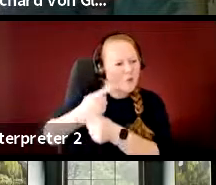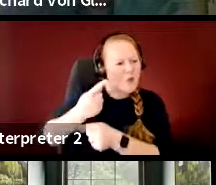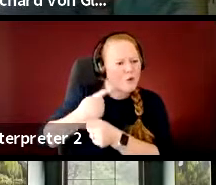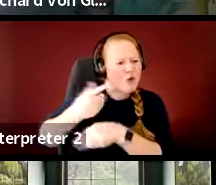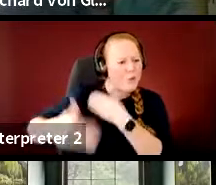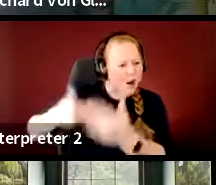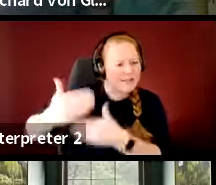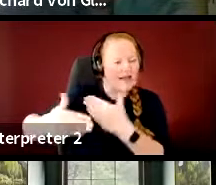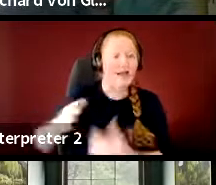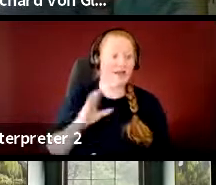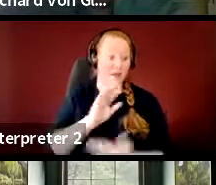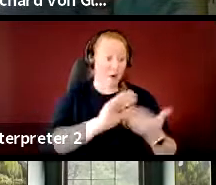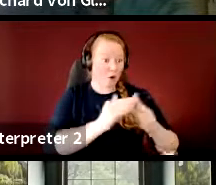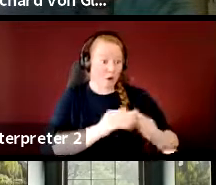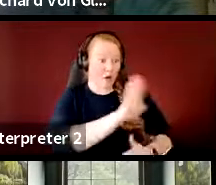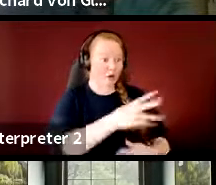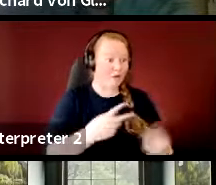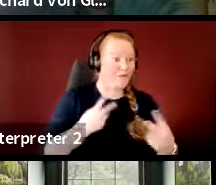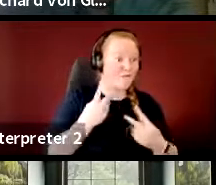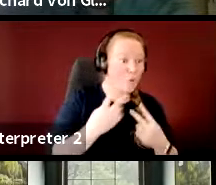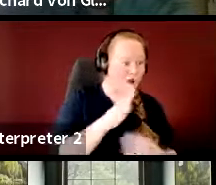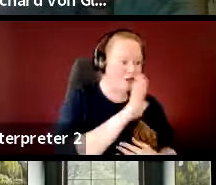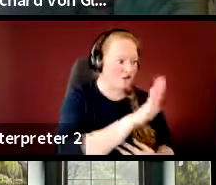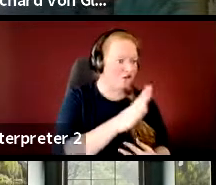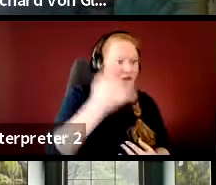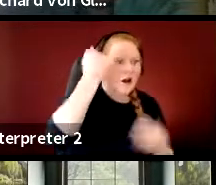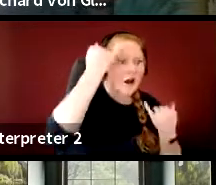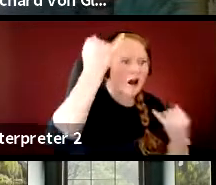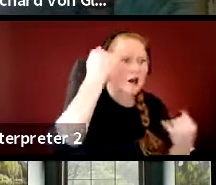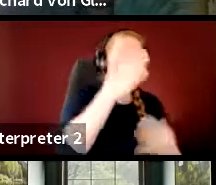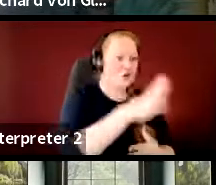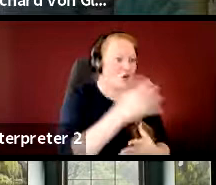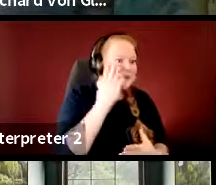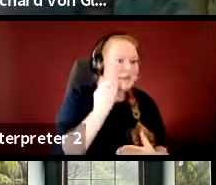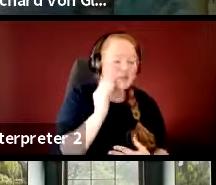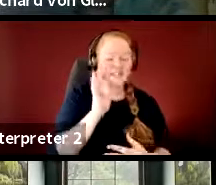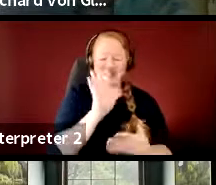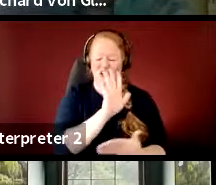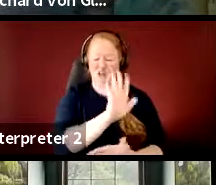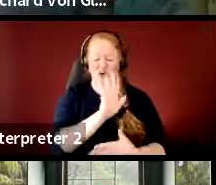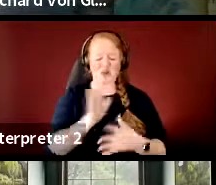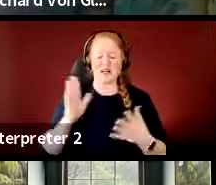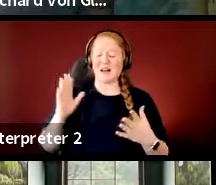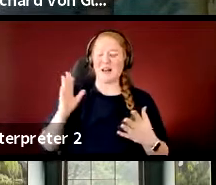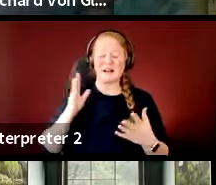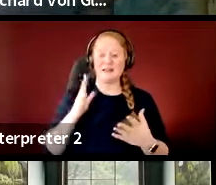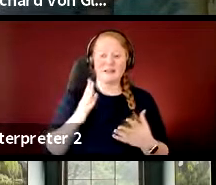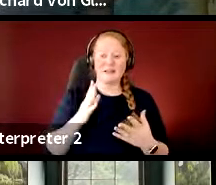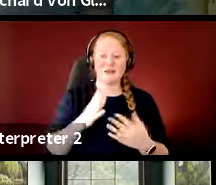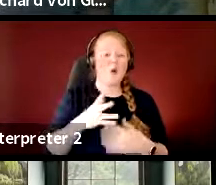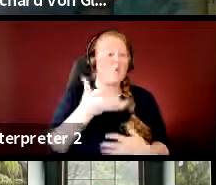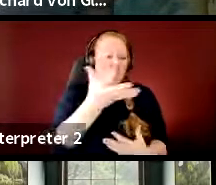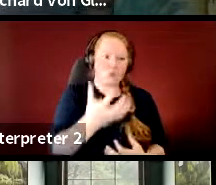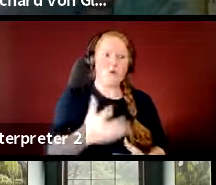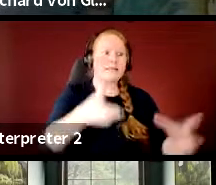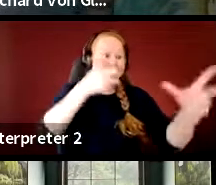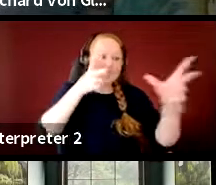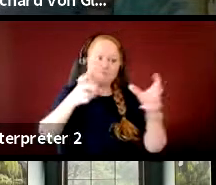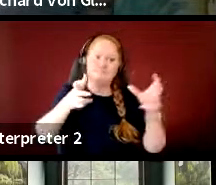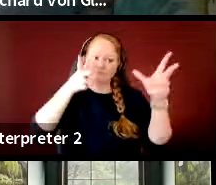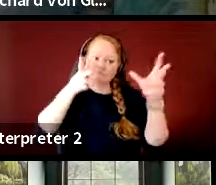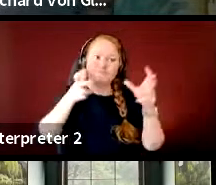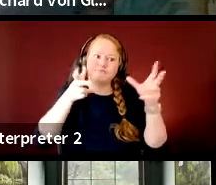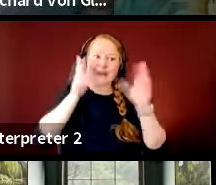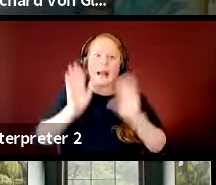community's voice and lessons learned over the past year of extreme crises are heard loud and clear.